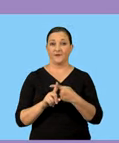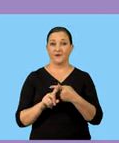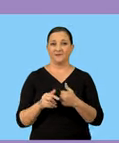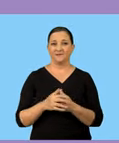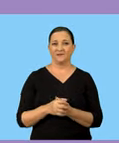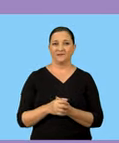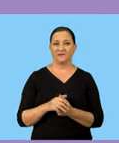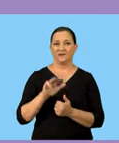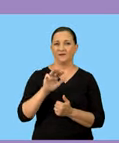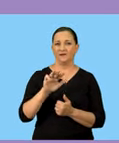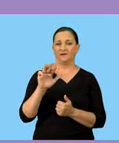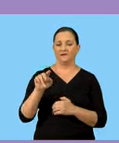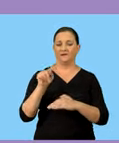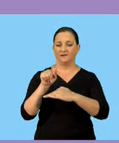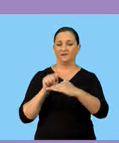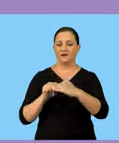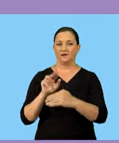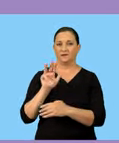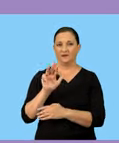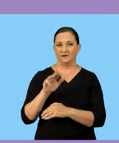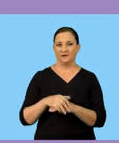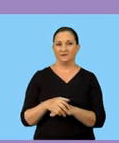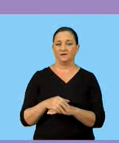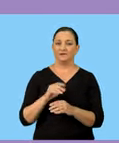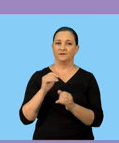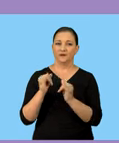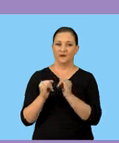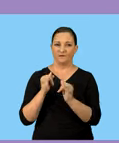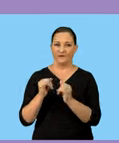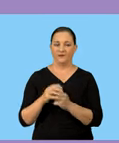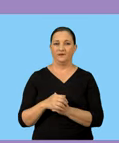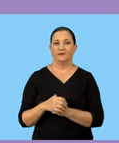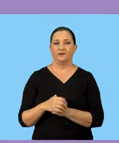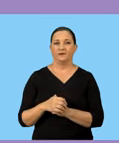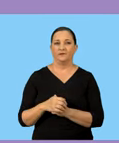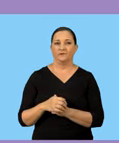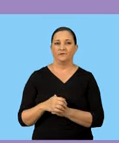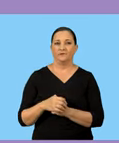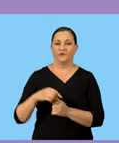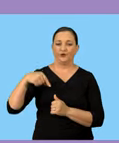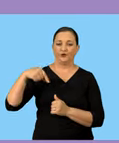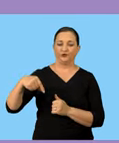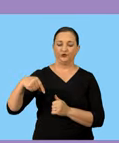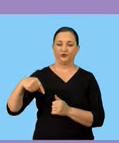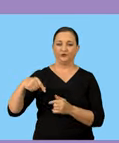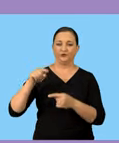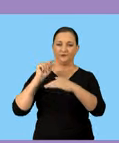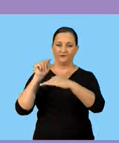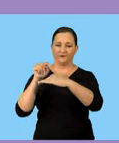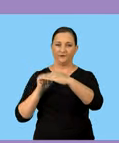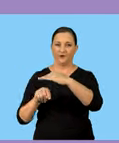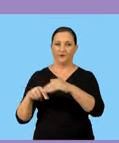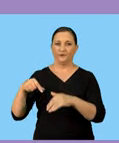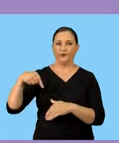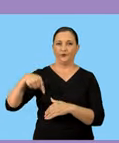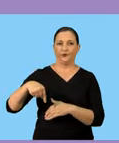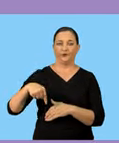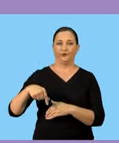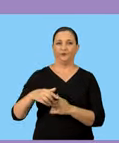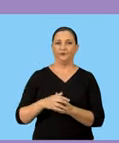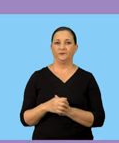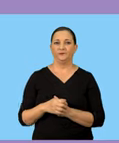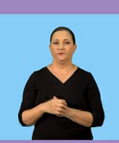just the q. Then we are adding, we have 99 divided by 9, that is 11.